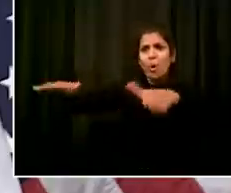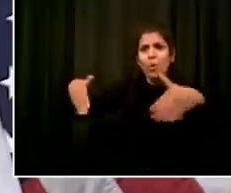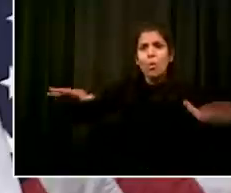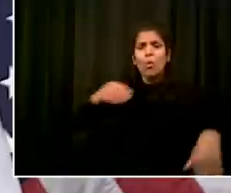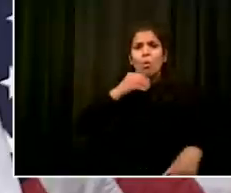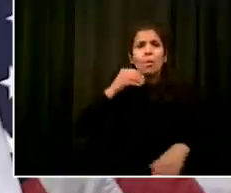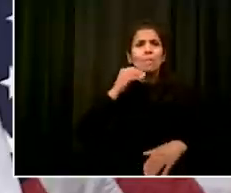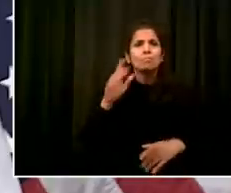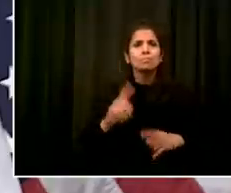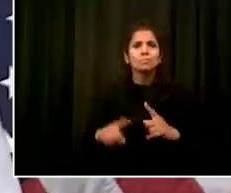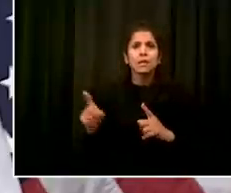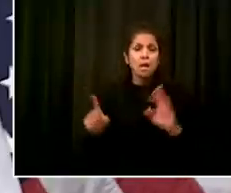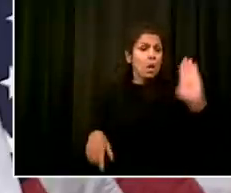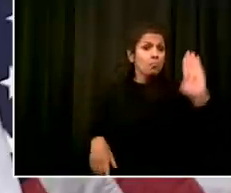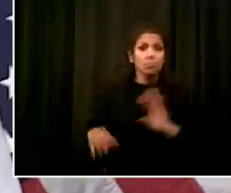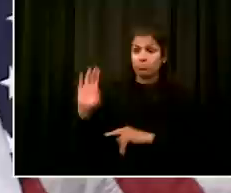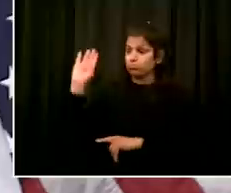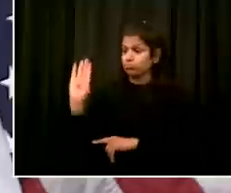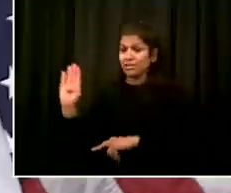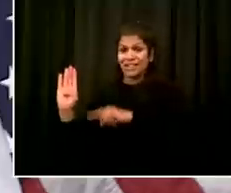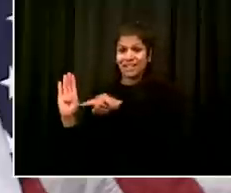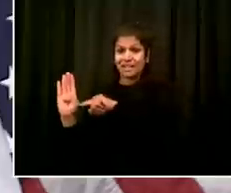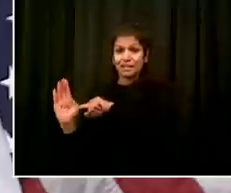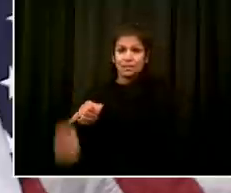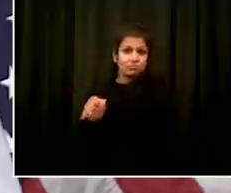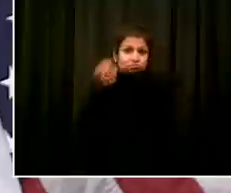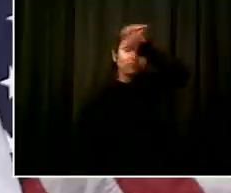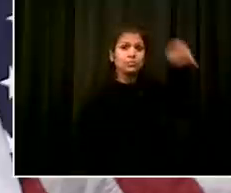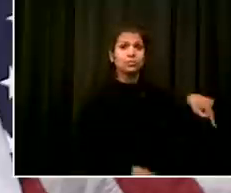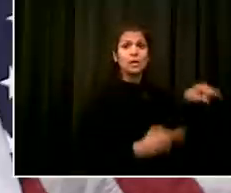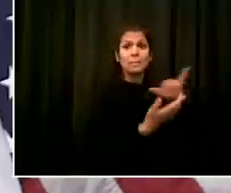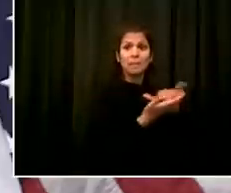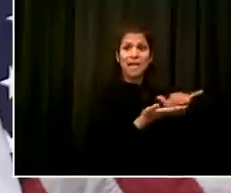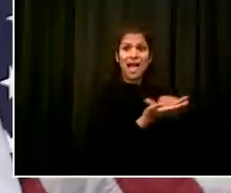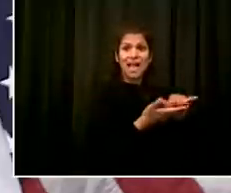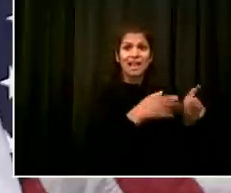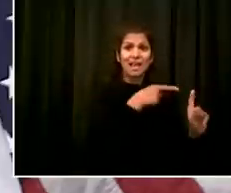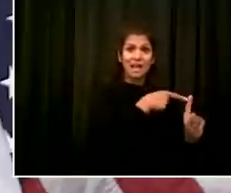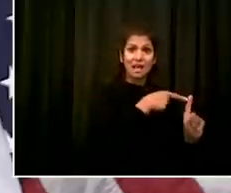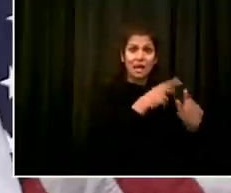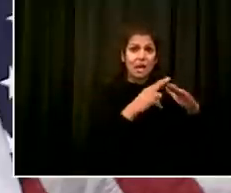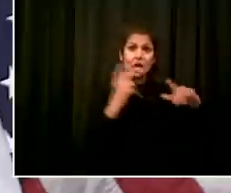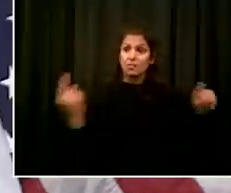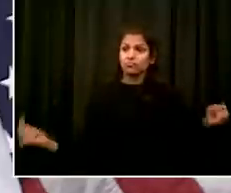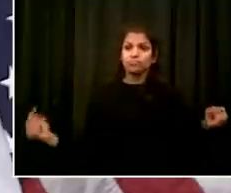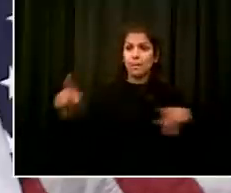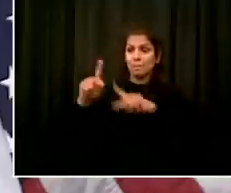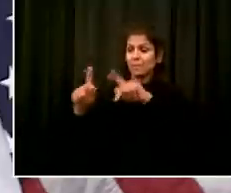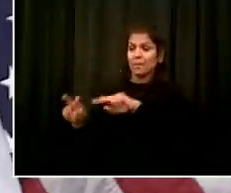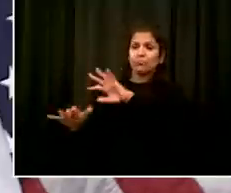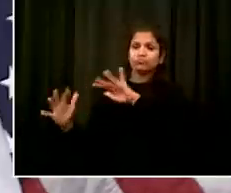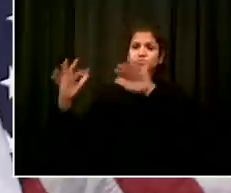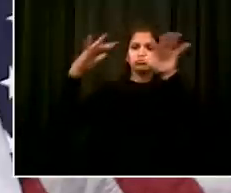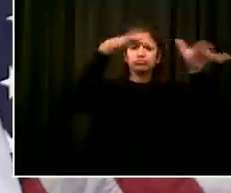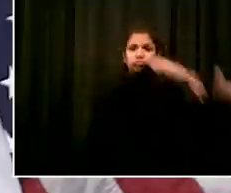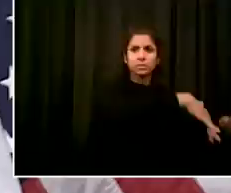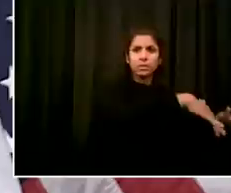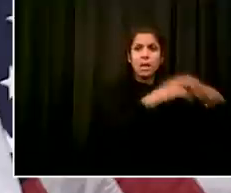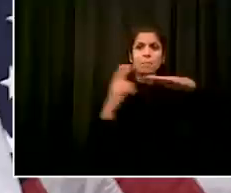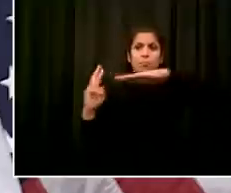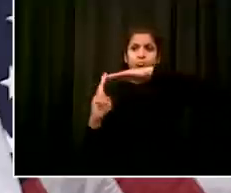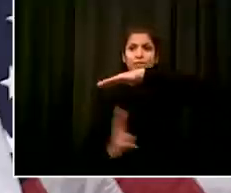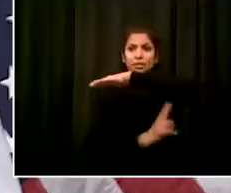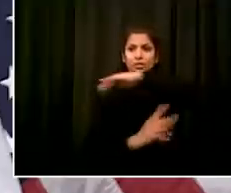tolerable. And so we talked it through. We were absolutely in agreement that it was time for